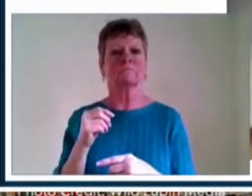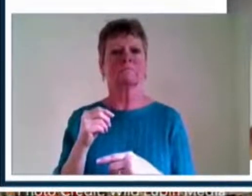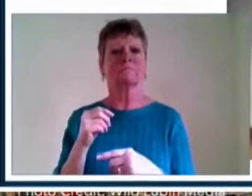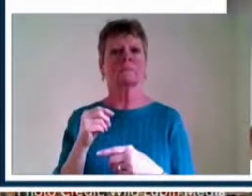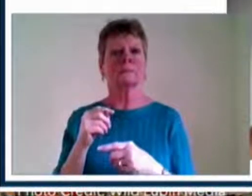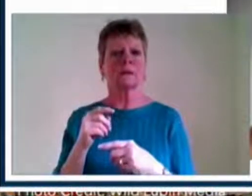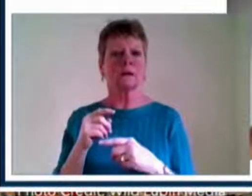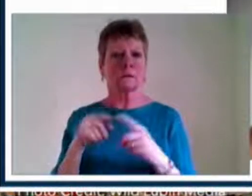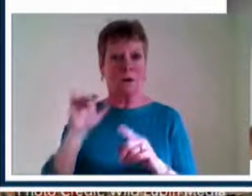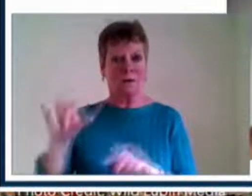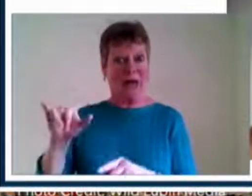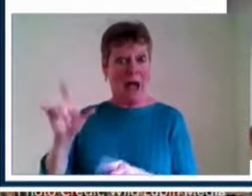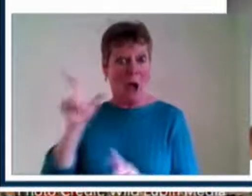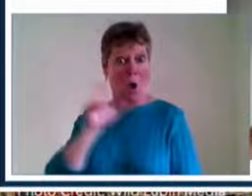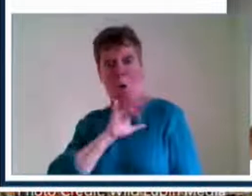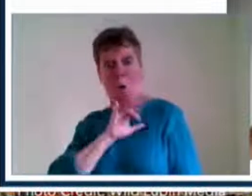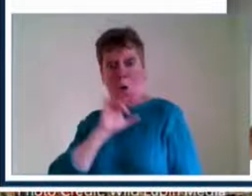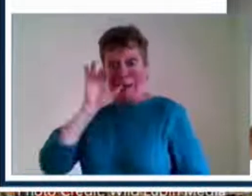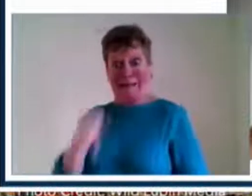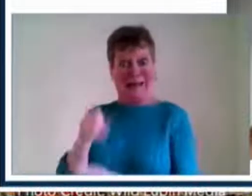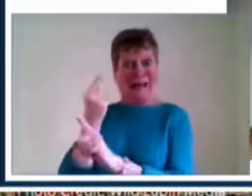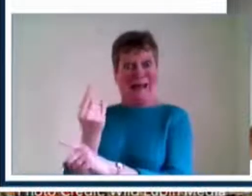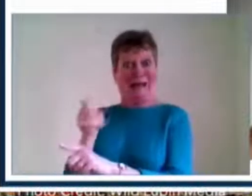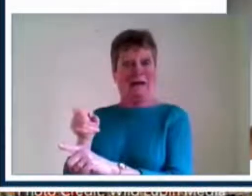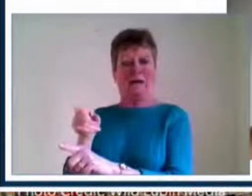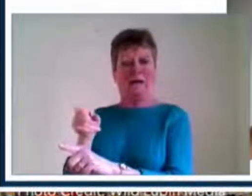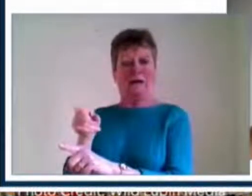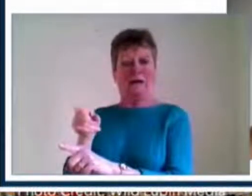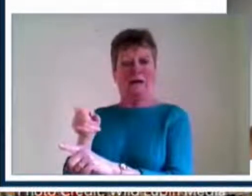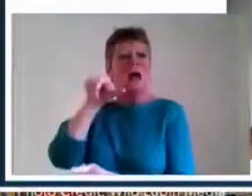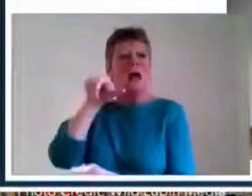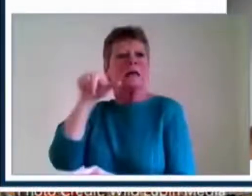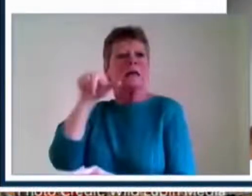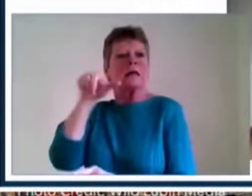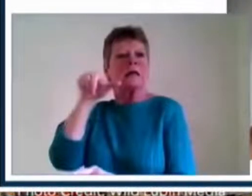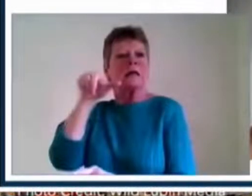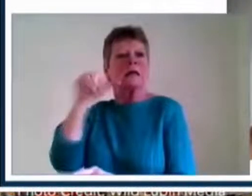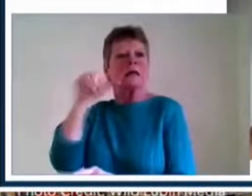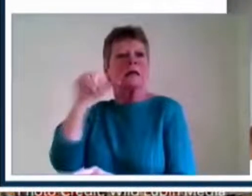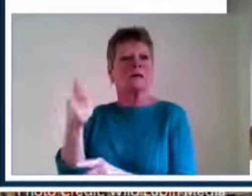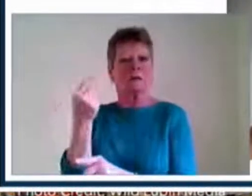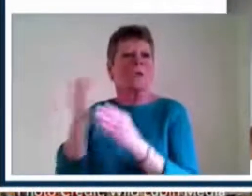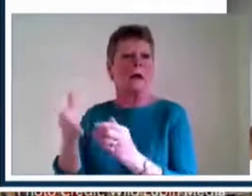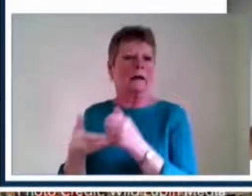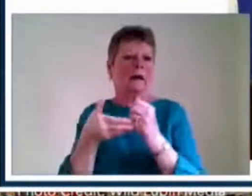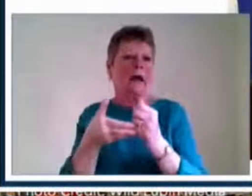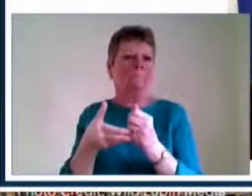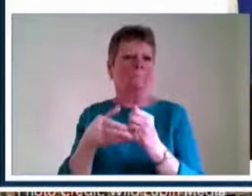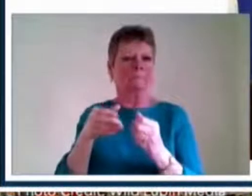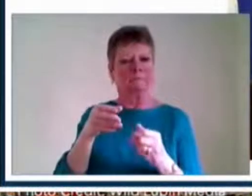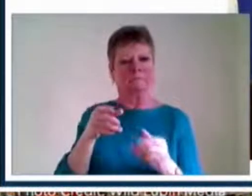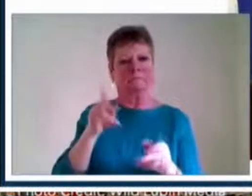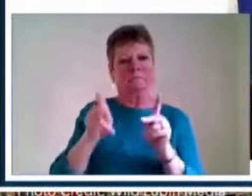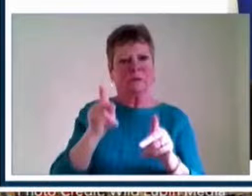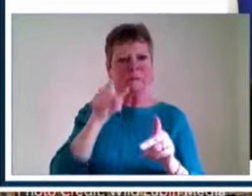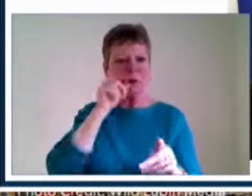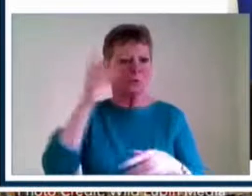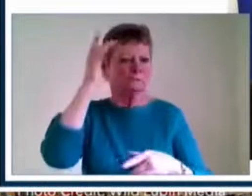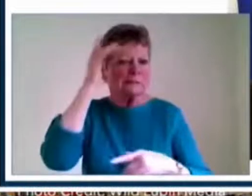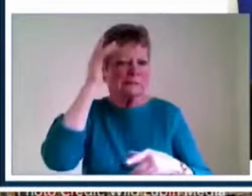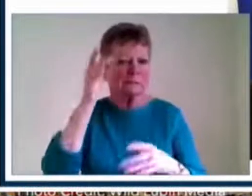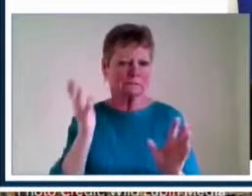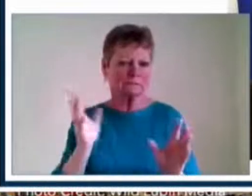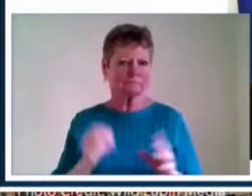golden ticket, if you will. It's just another targeted tool in our toolbox. Next, we'll go to CTV's Natasha Pace. Go